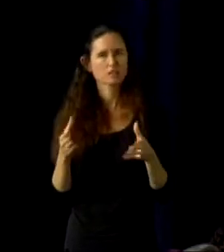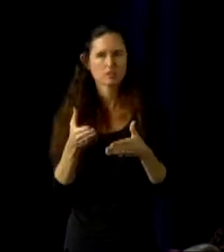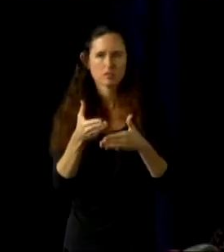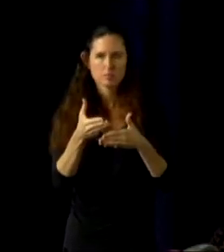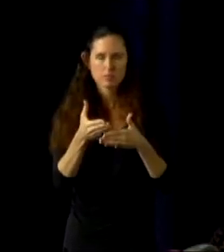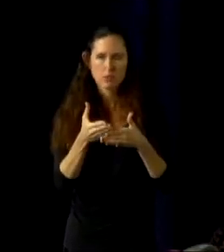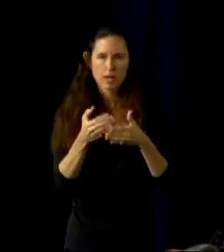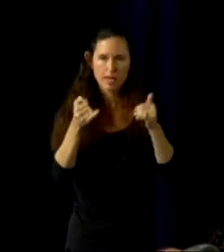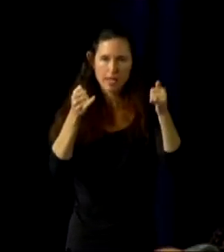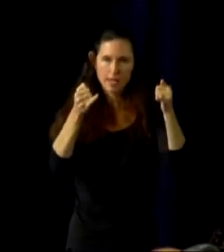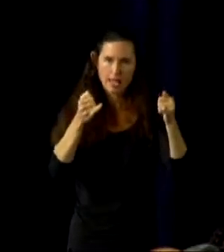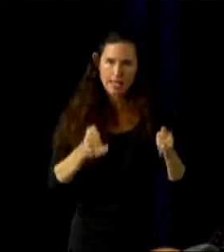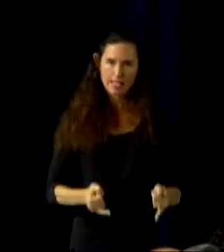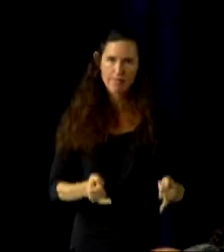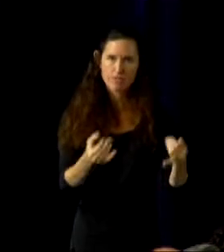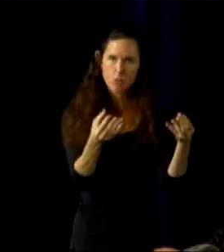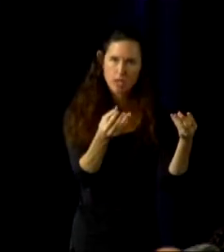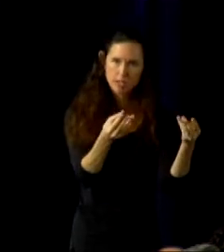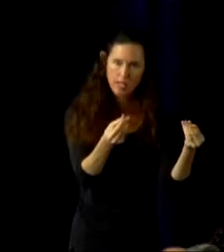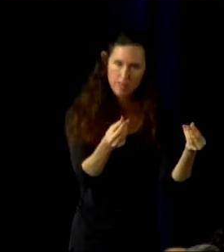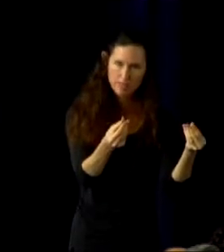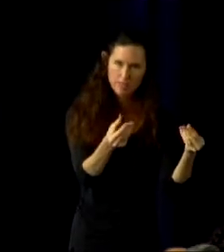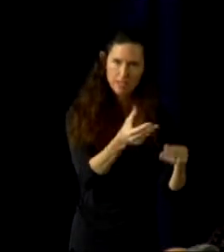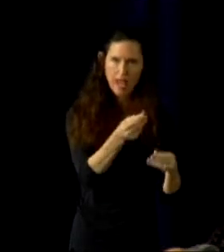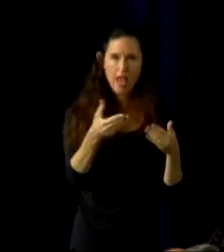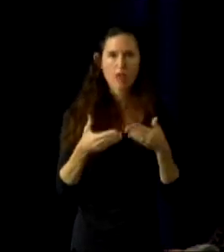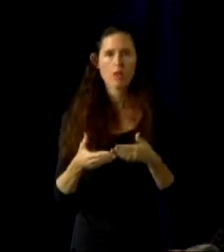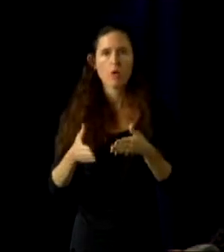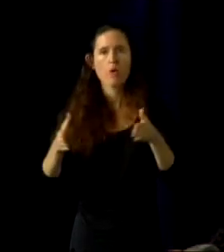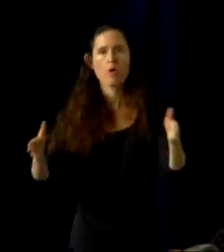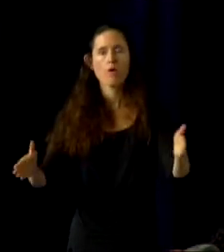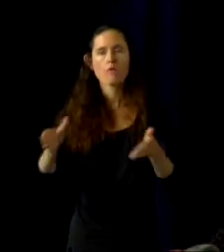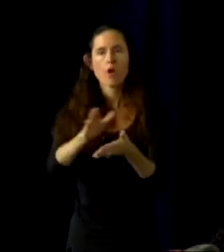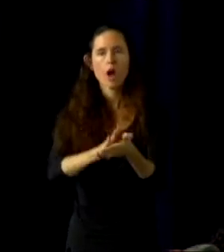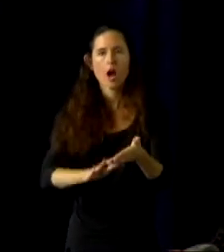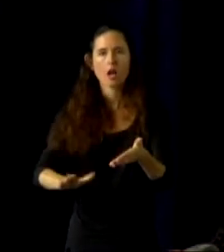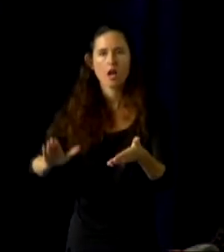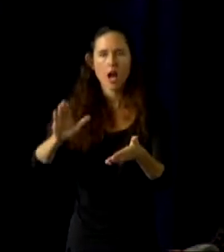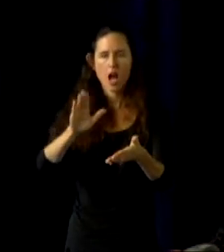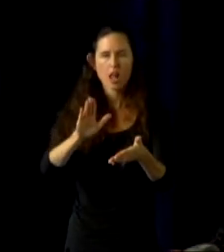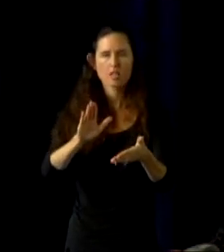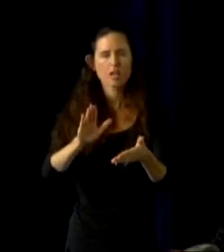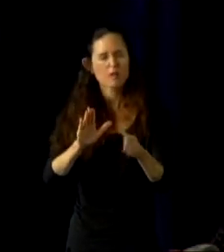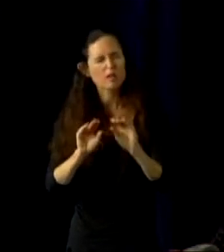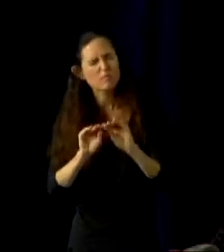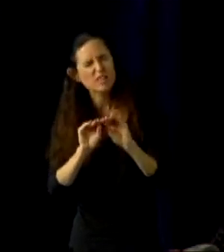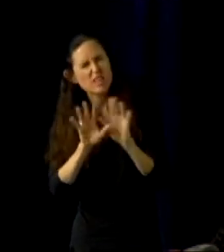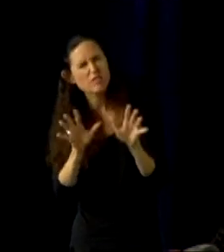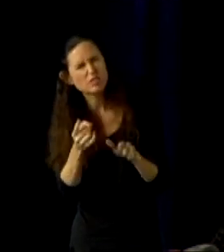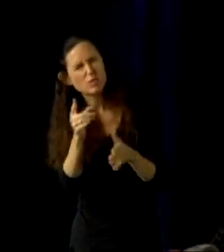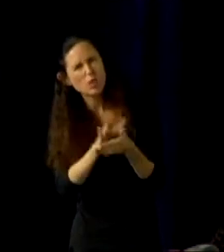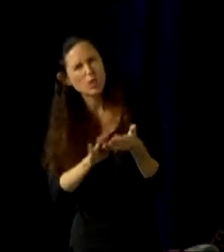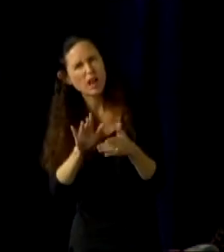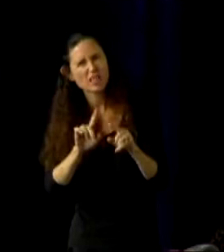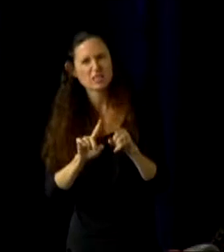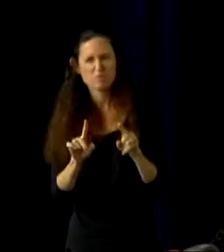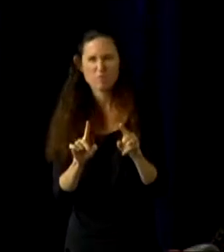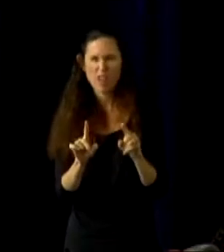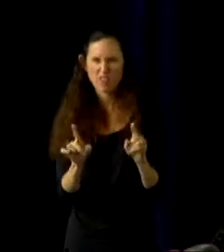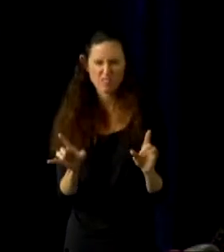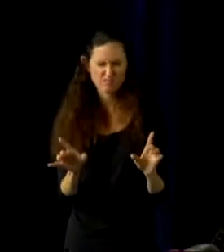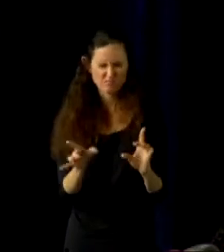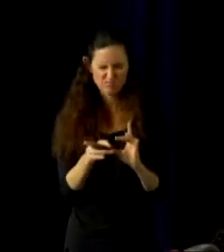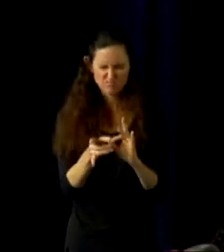the individual campuses and the overall college. We're obviously part of one college, but had we lost that